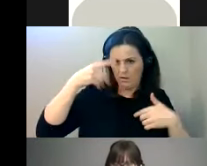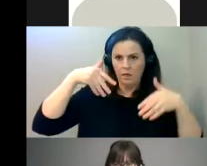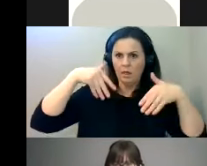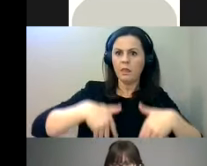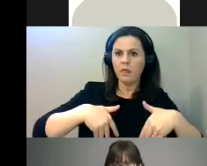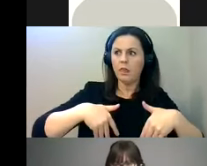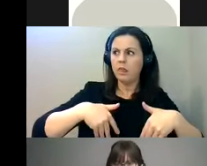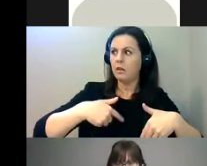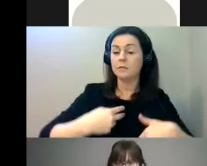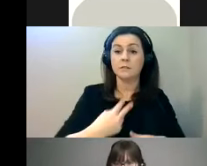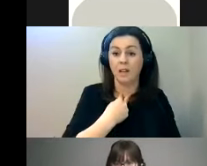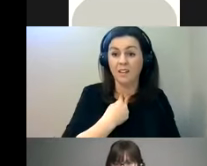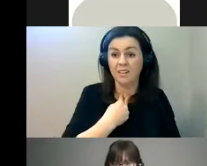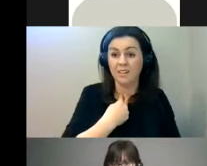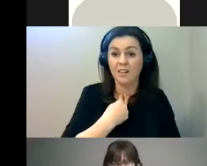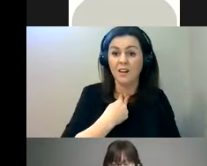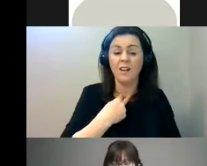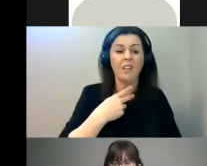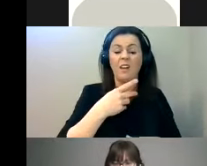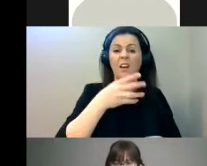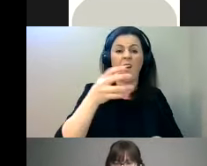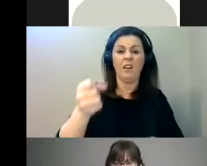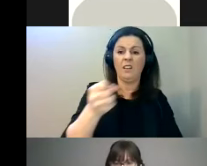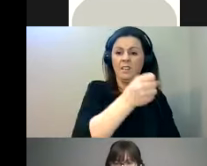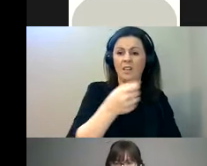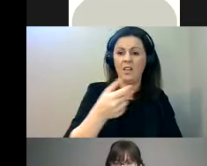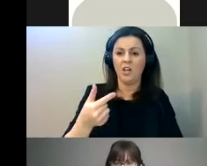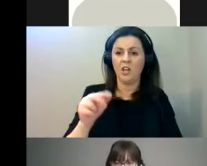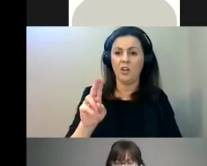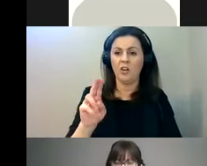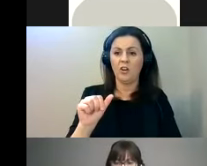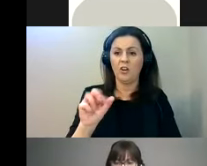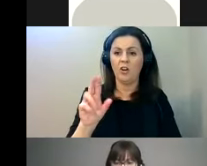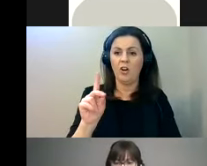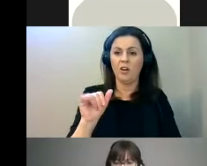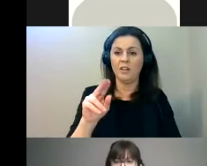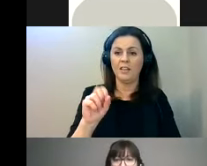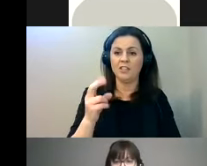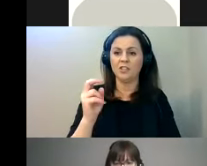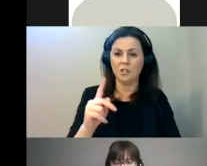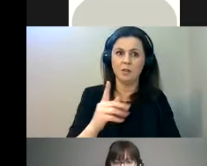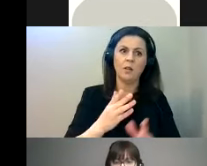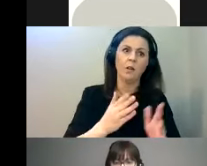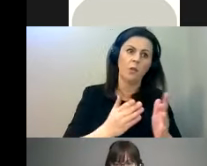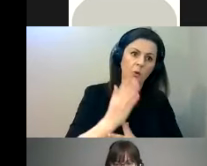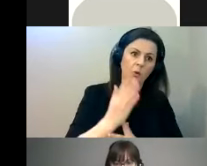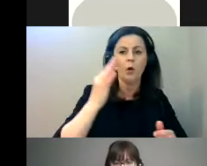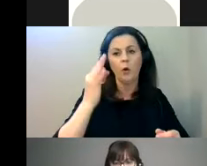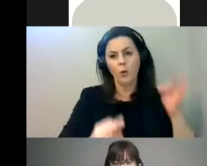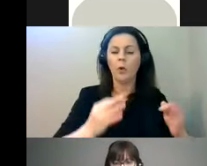you're probably stuck with a guardianship order, which can be a costly court